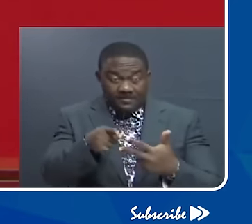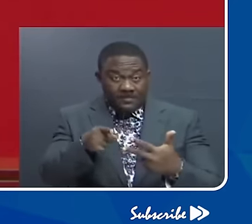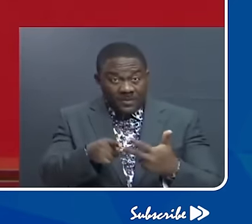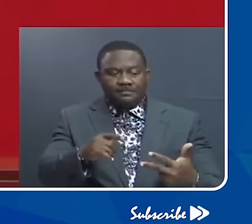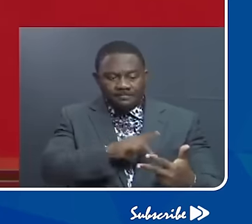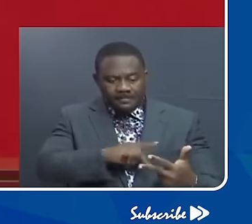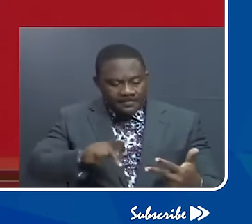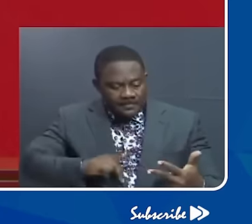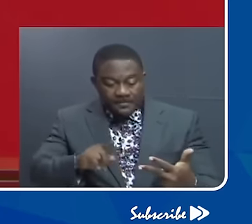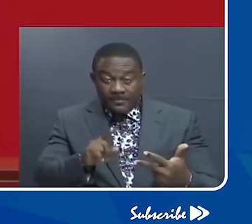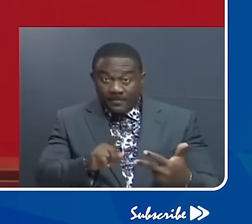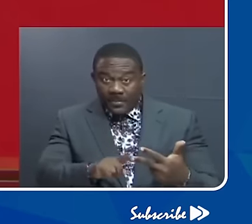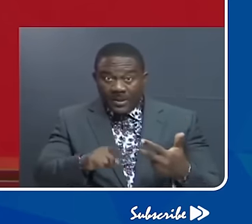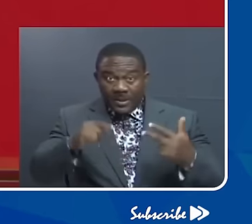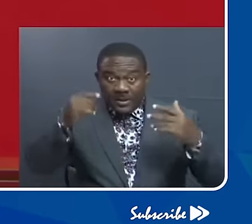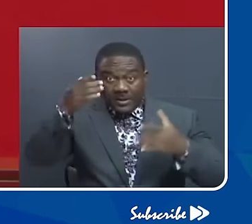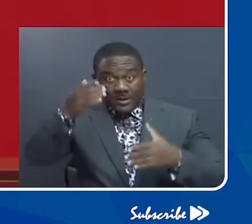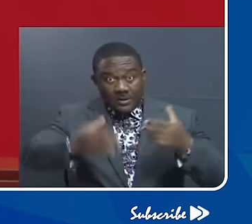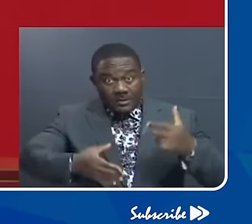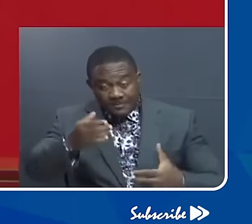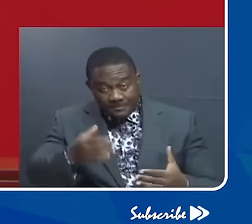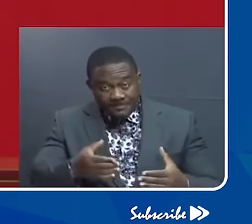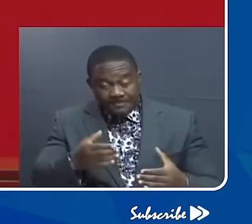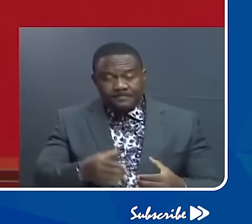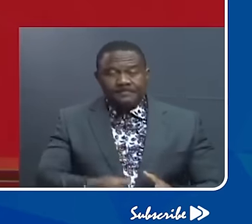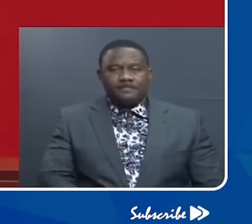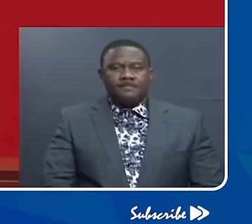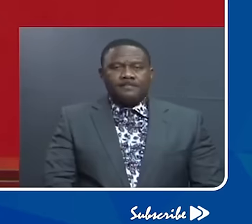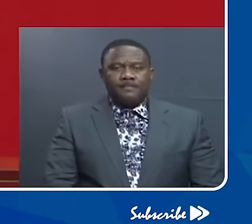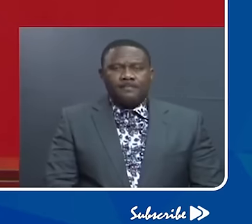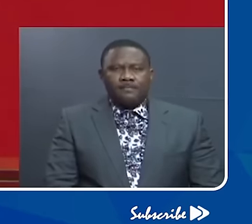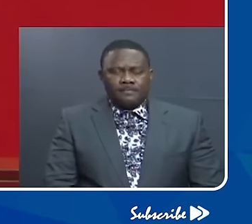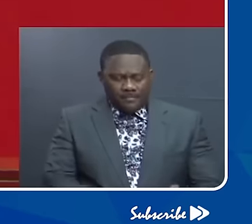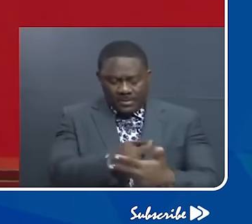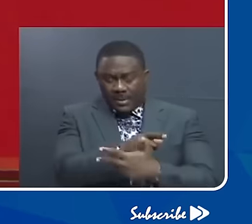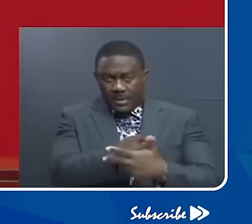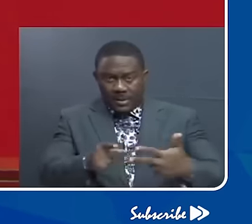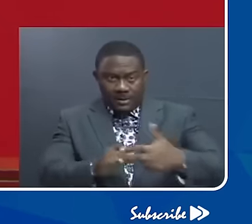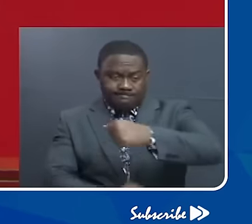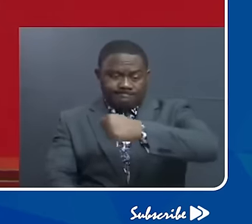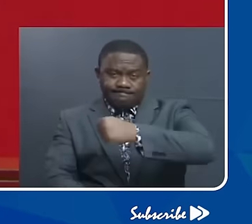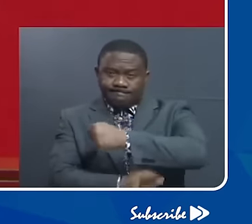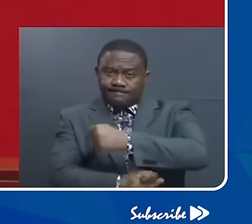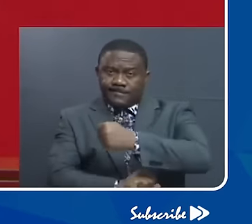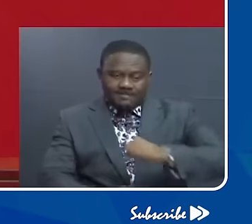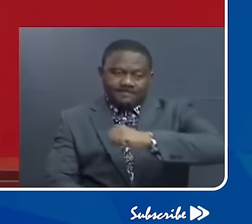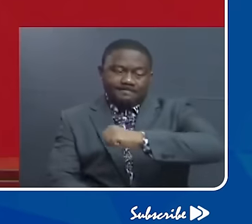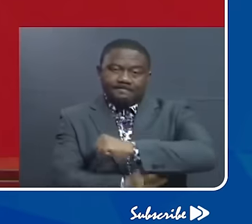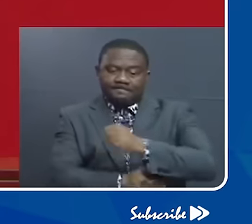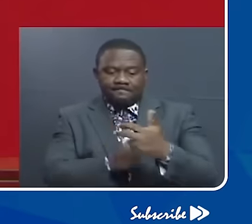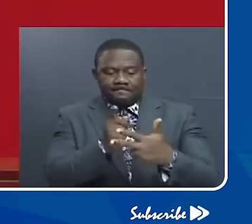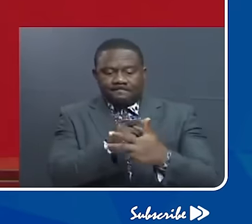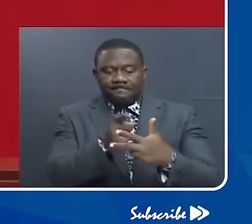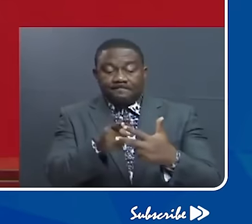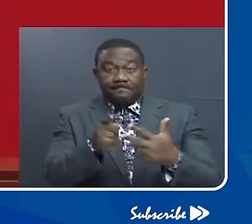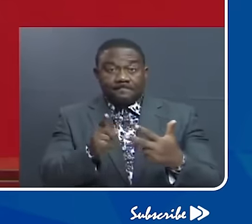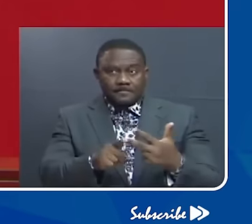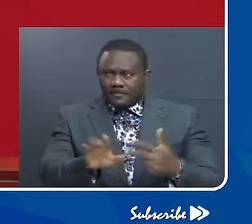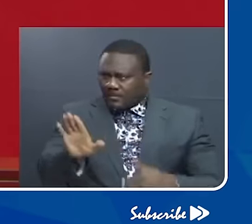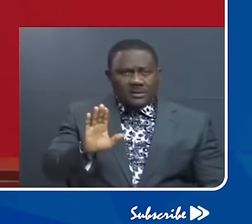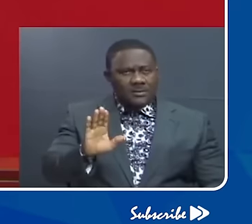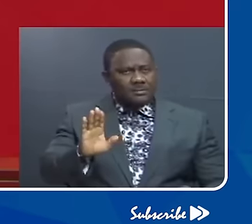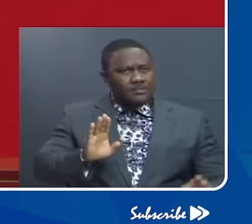government. This is a principle that forms the cornerstone of our political system. Such